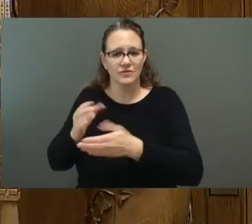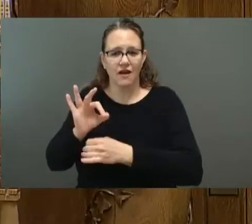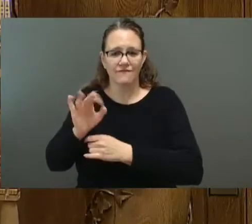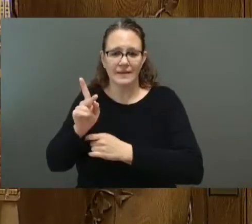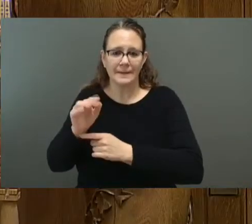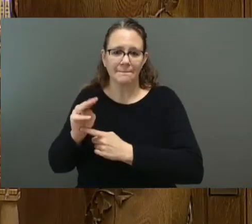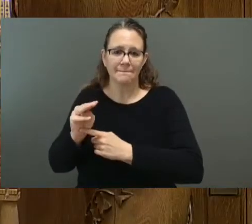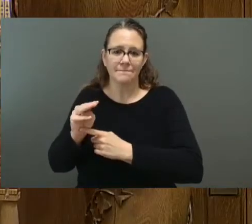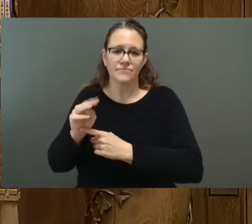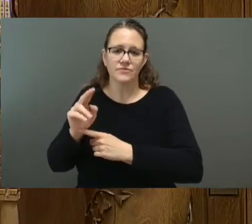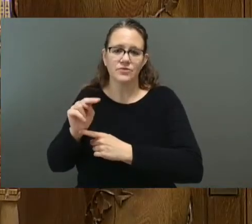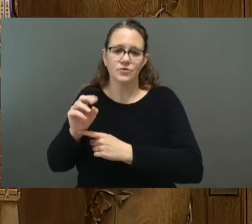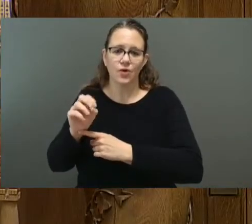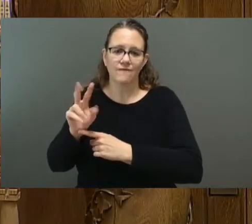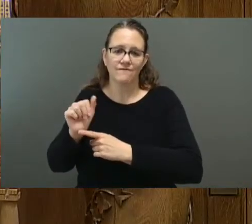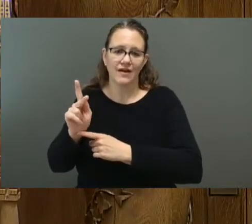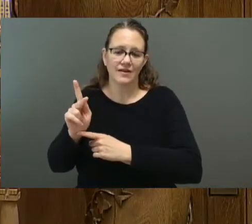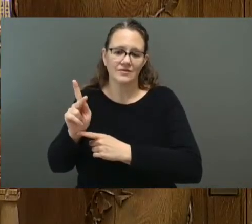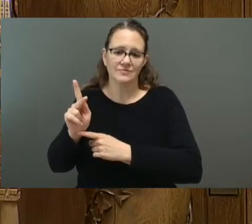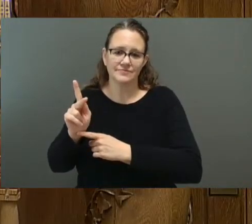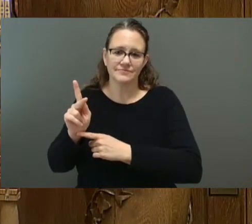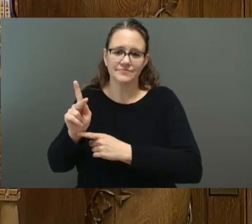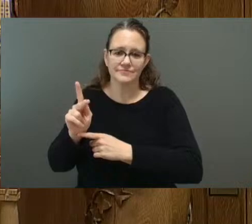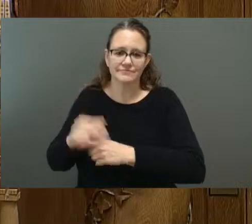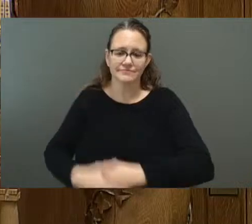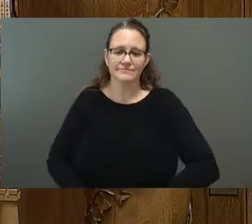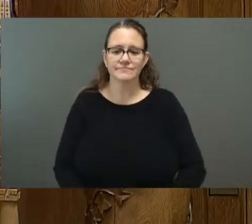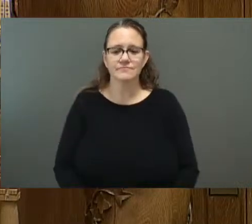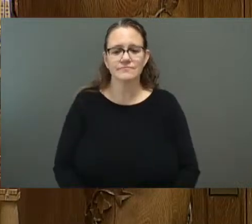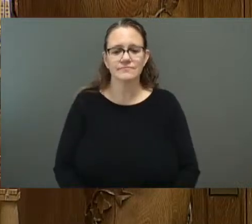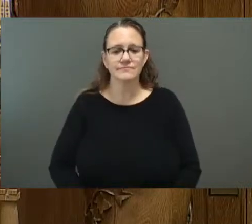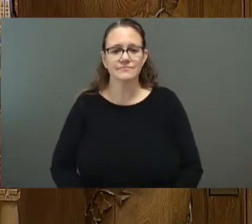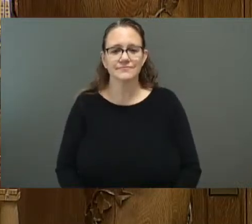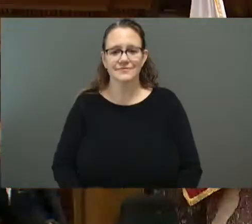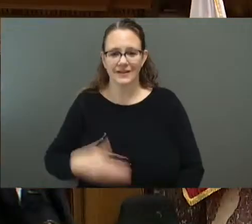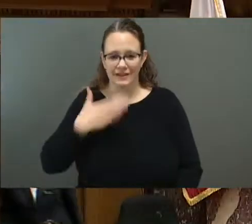Thank you, Minister. Madam Clerk.